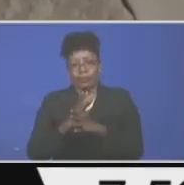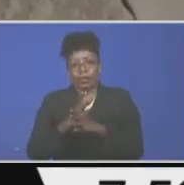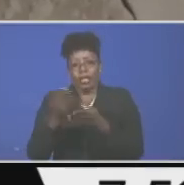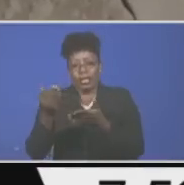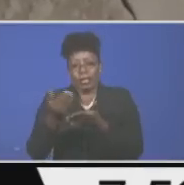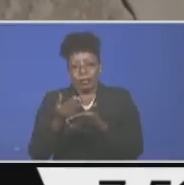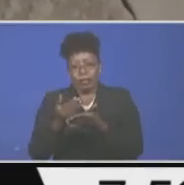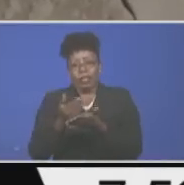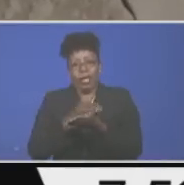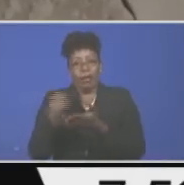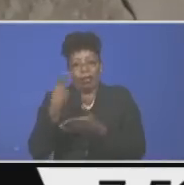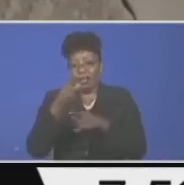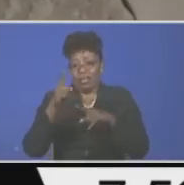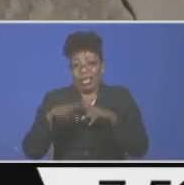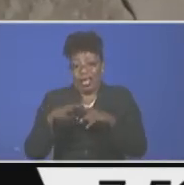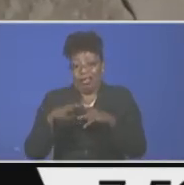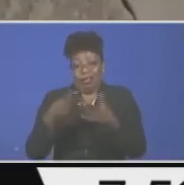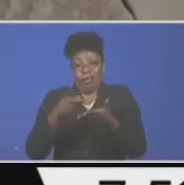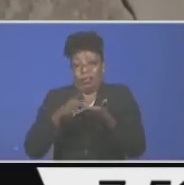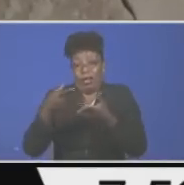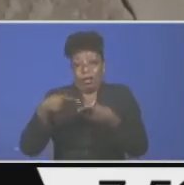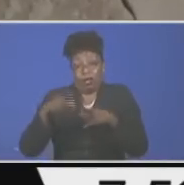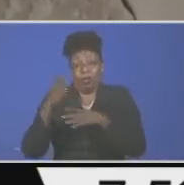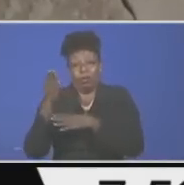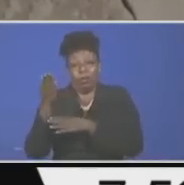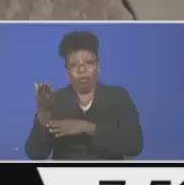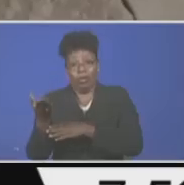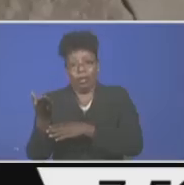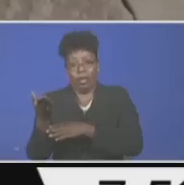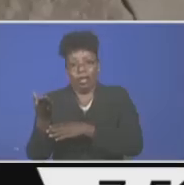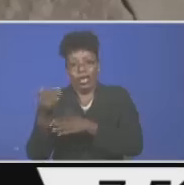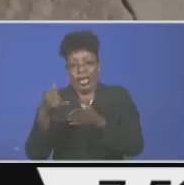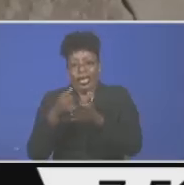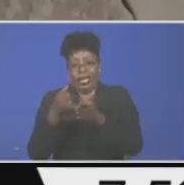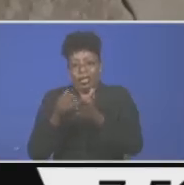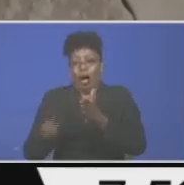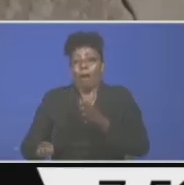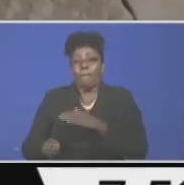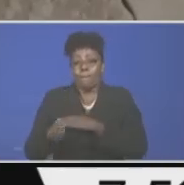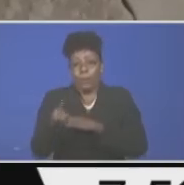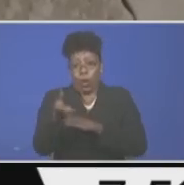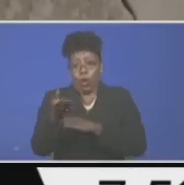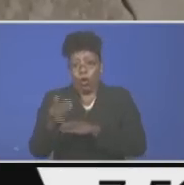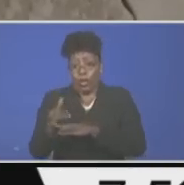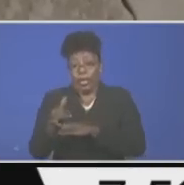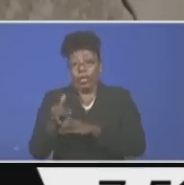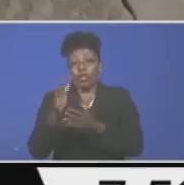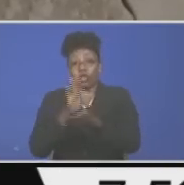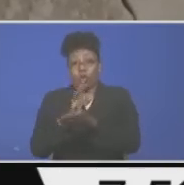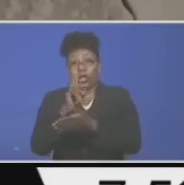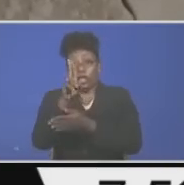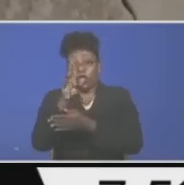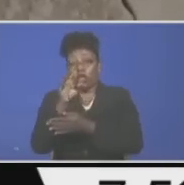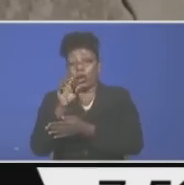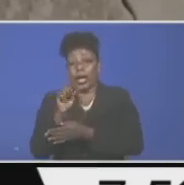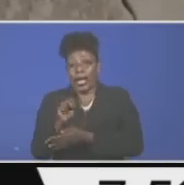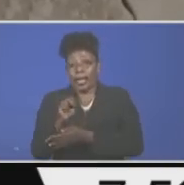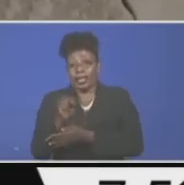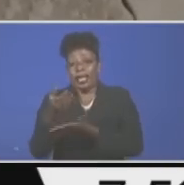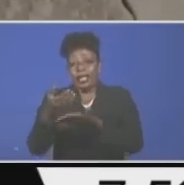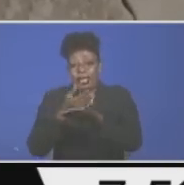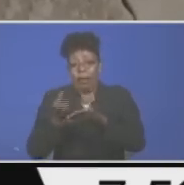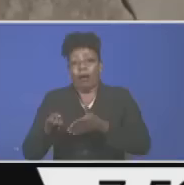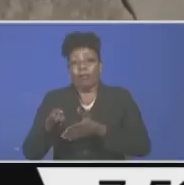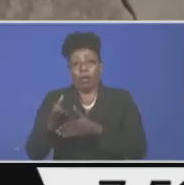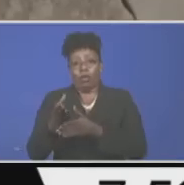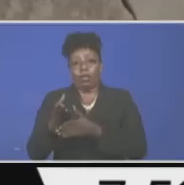us can't afford to go to Kegel. Kegel is a bowling school in the United States that some of our bowlers